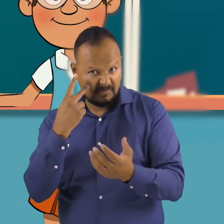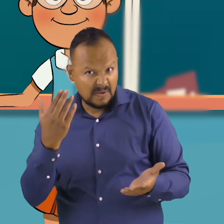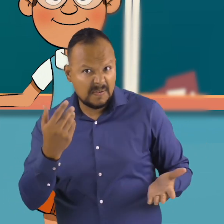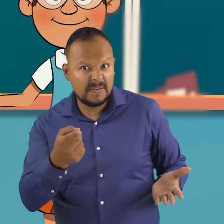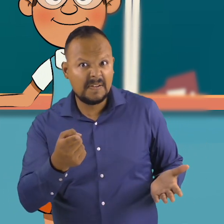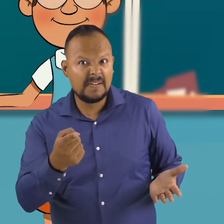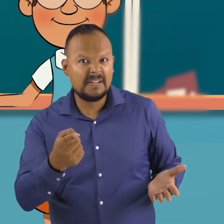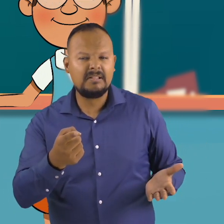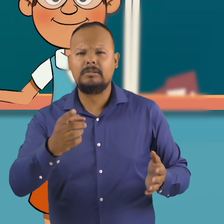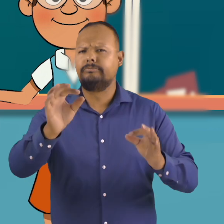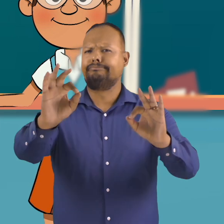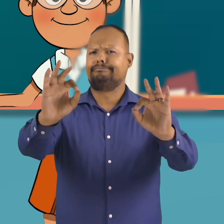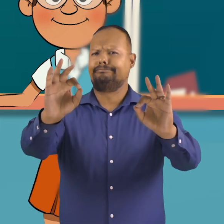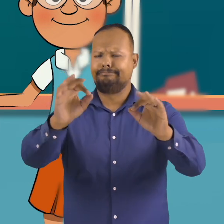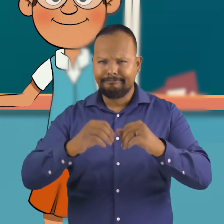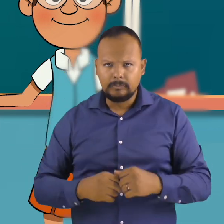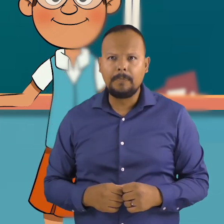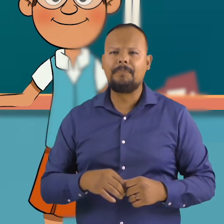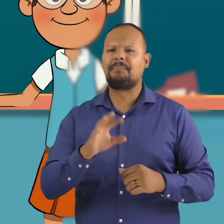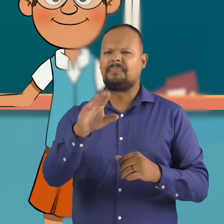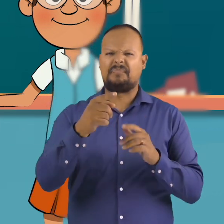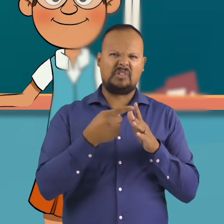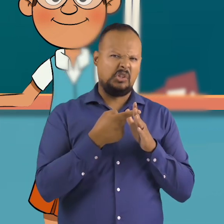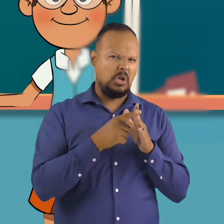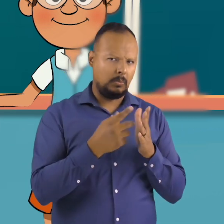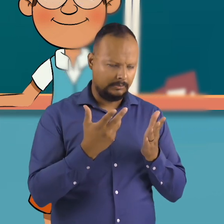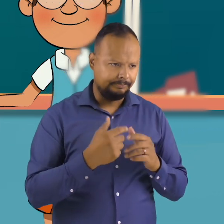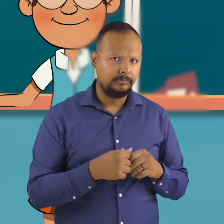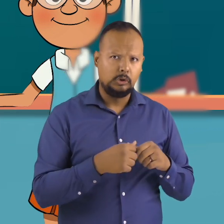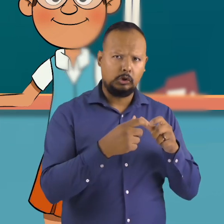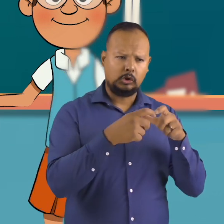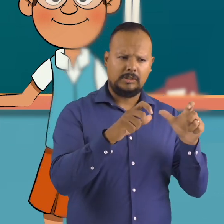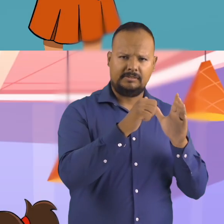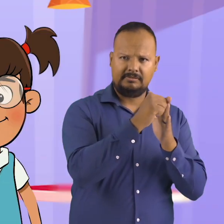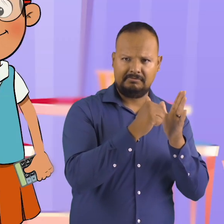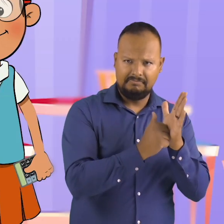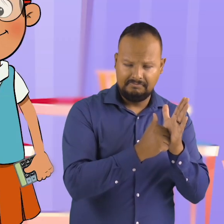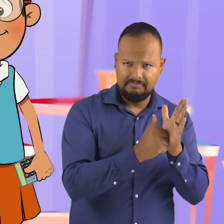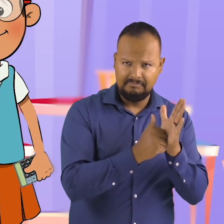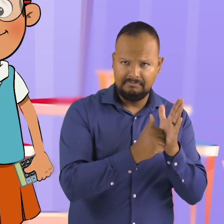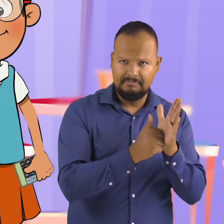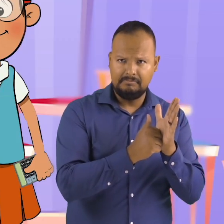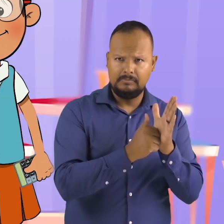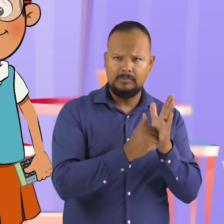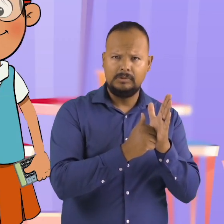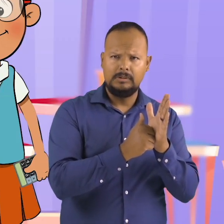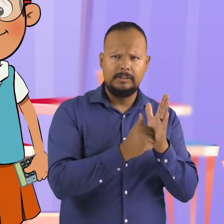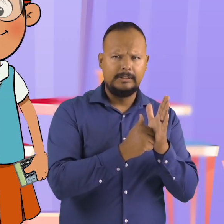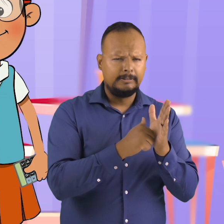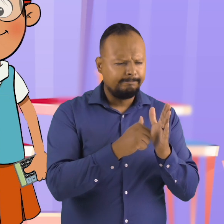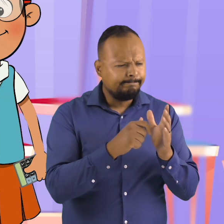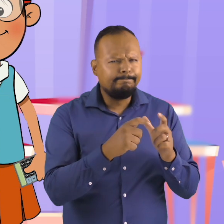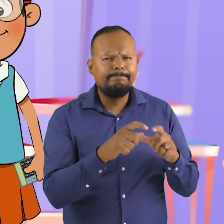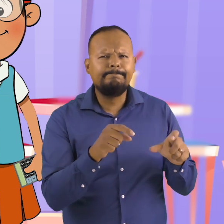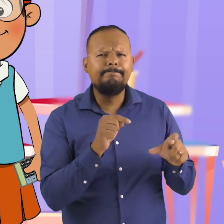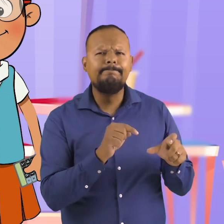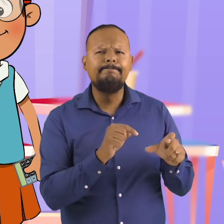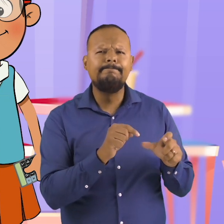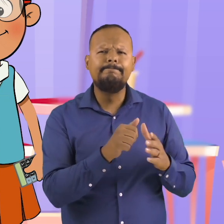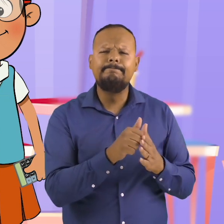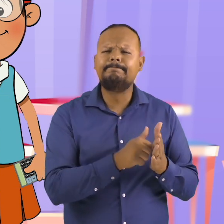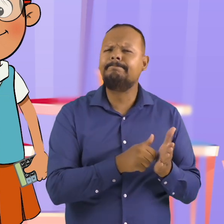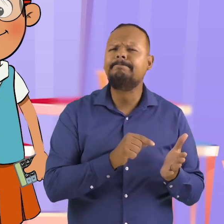Awesome! Let's start with the term Checking Account. A Checking Account is an account